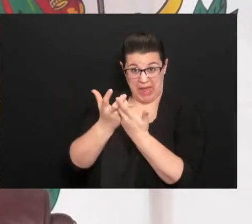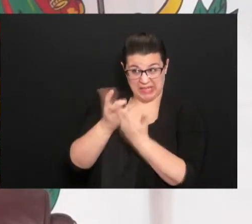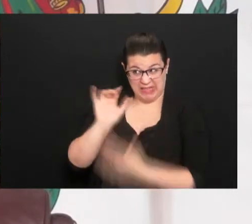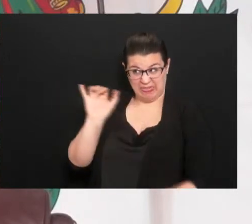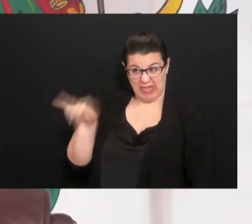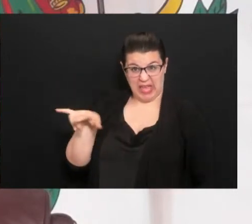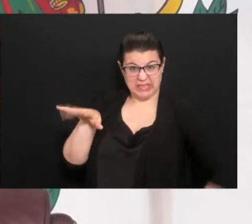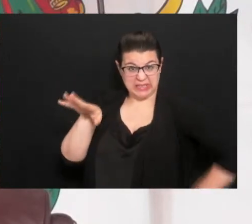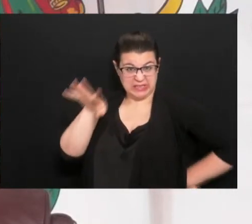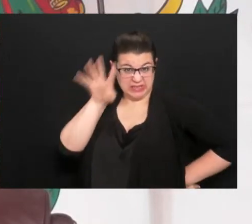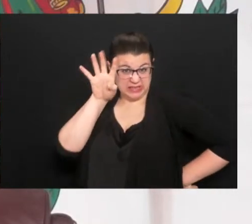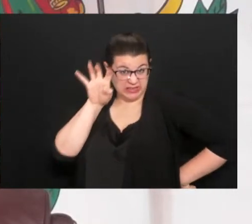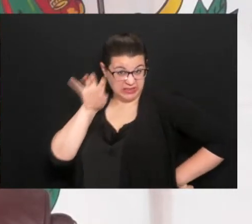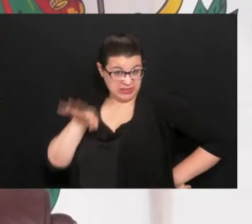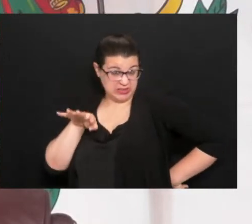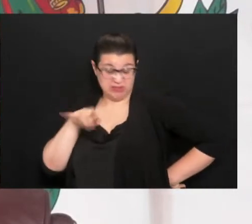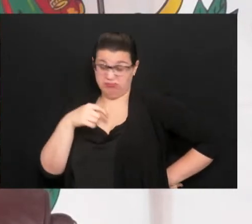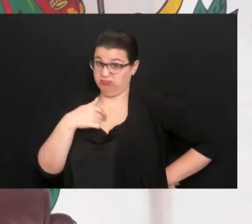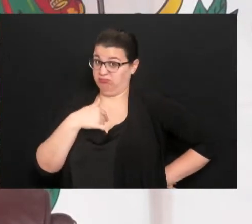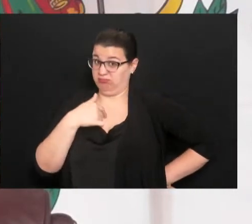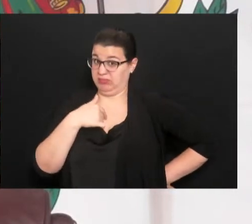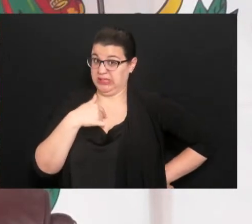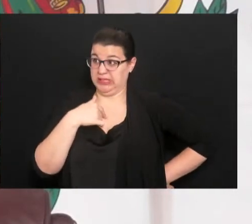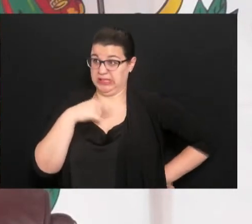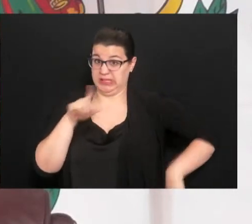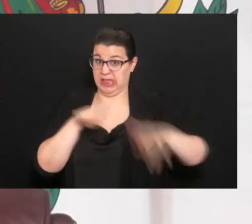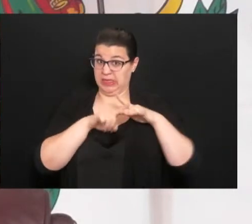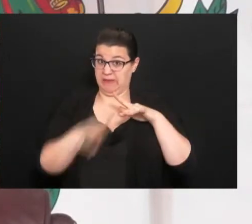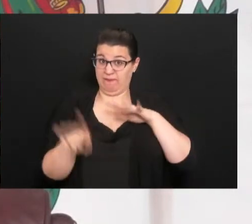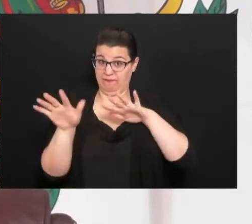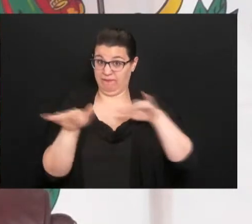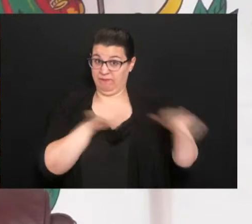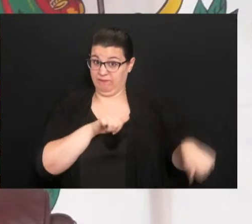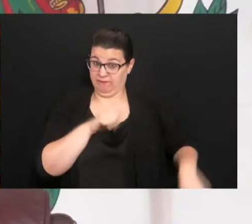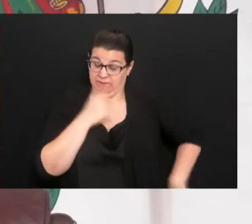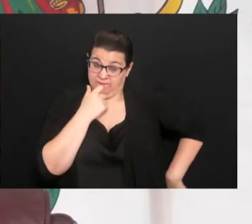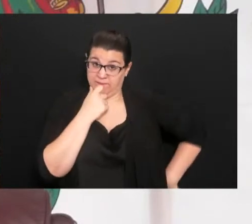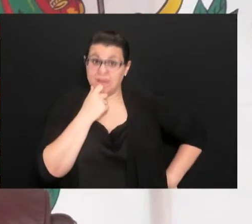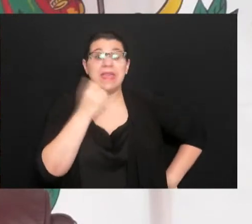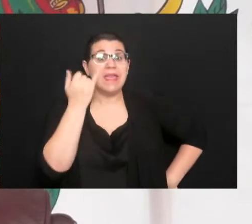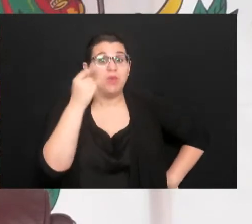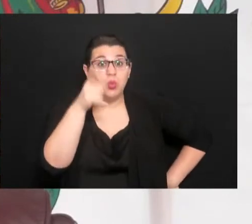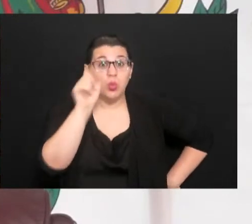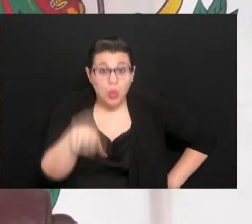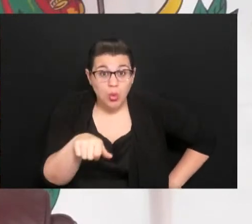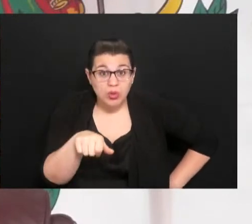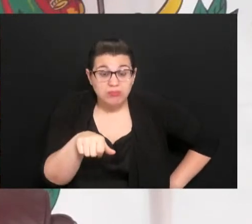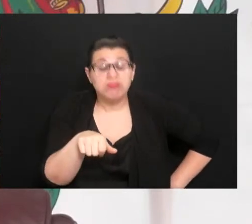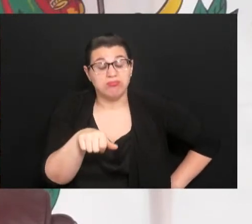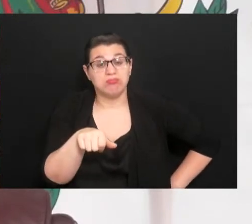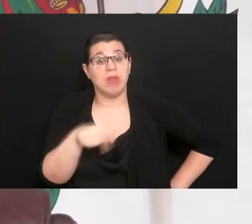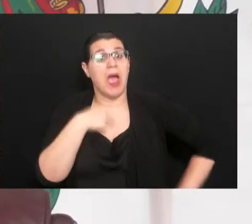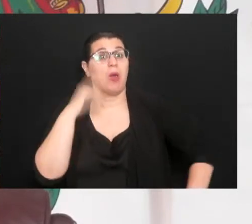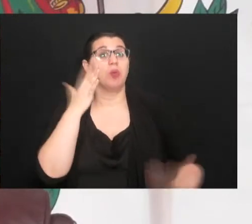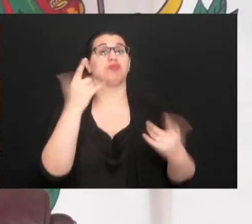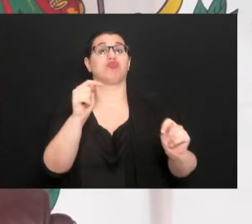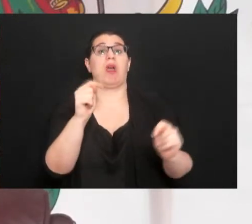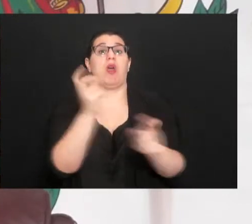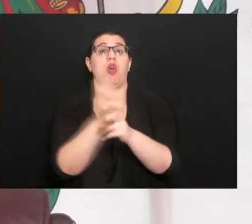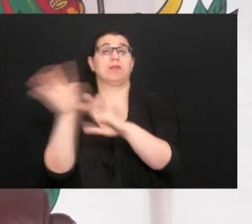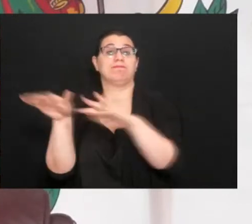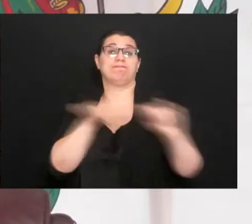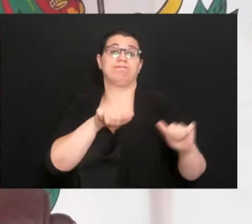I'd really want to leave. And if there is a way to leave, I'd really try hard to leave.